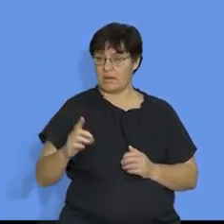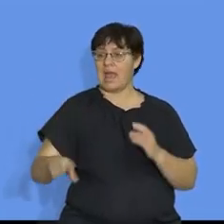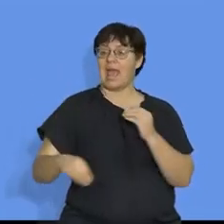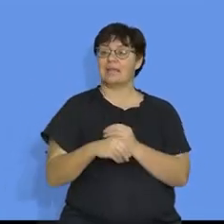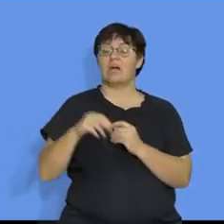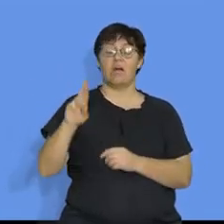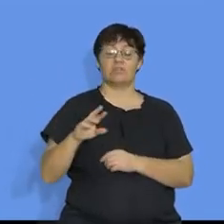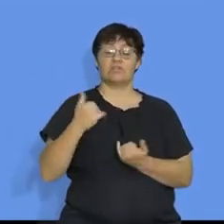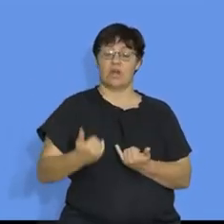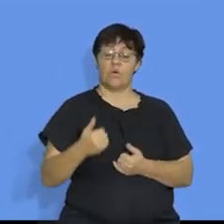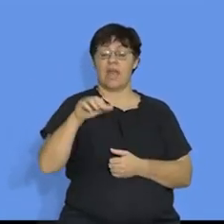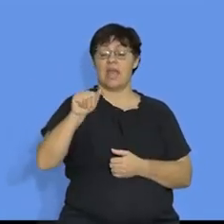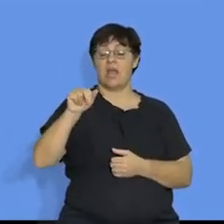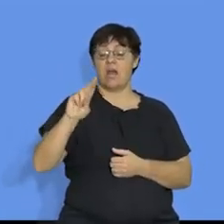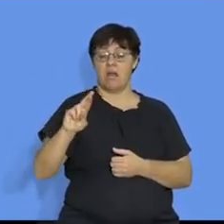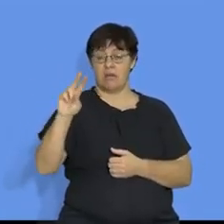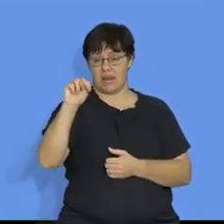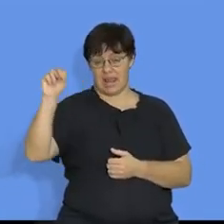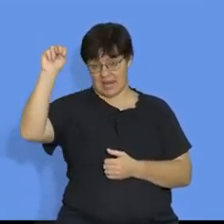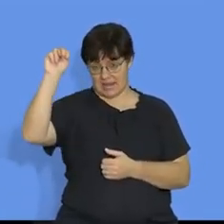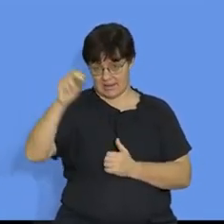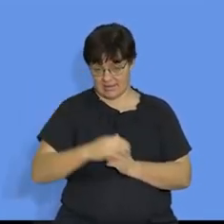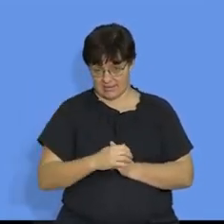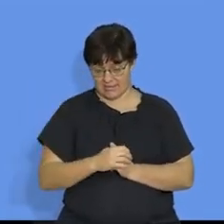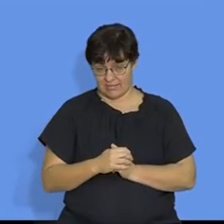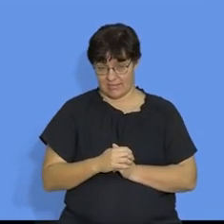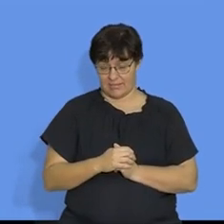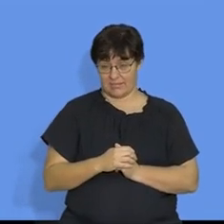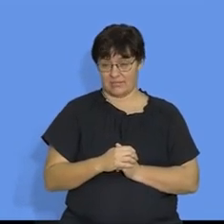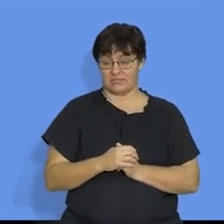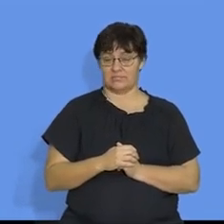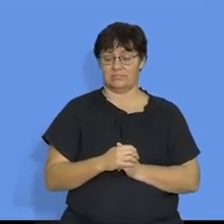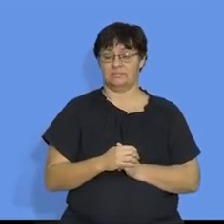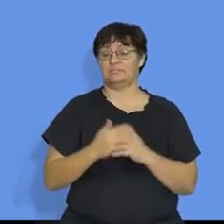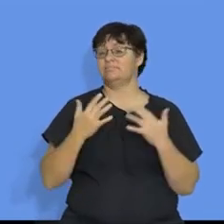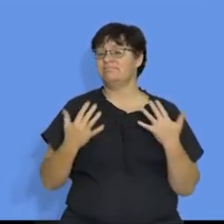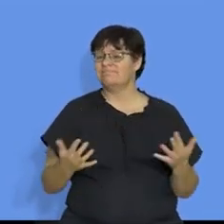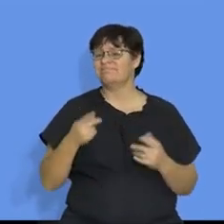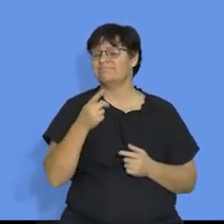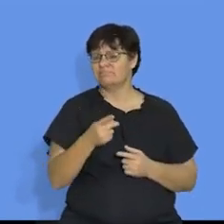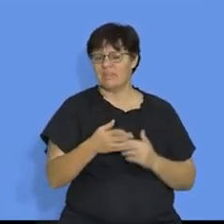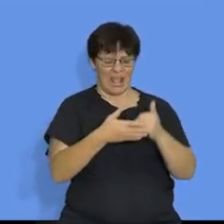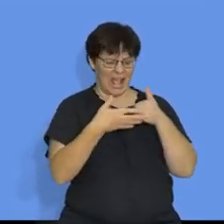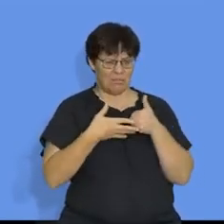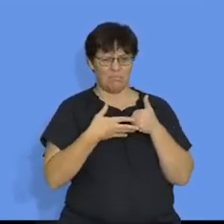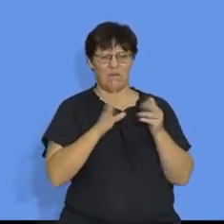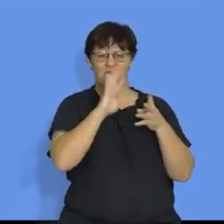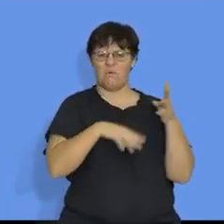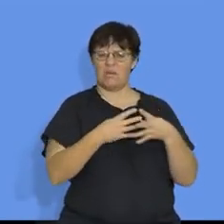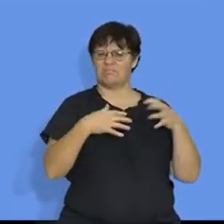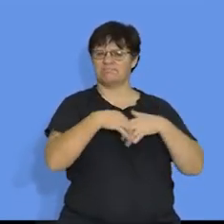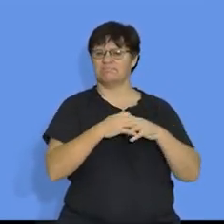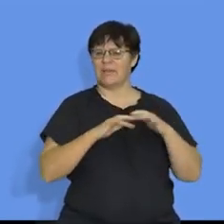additional R, so it's AR to the power of n. So how this helps me get my